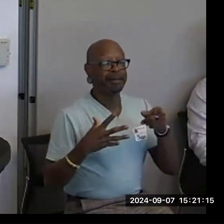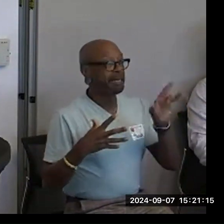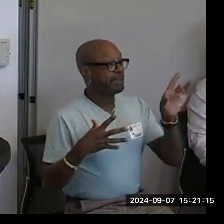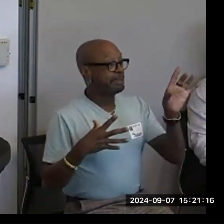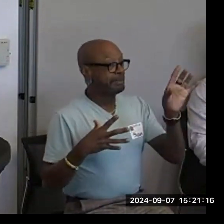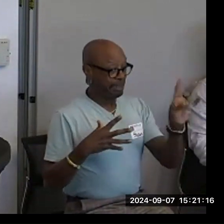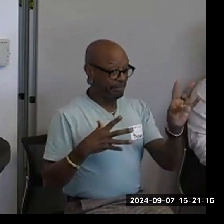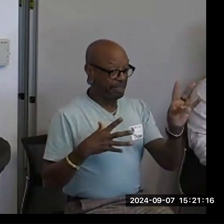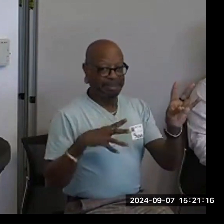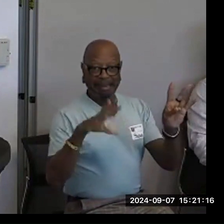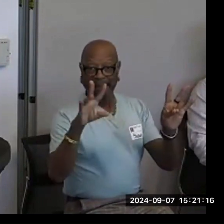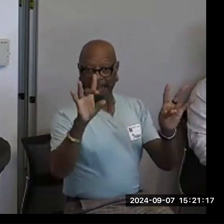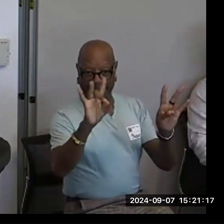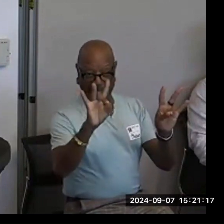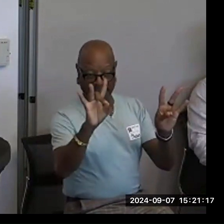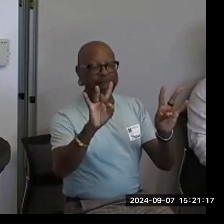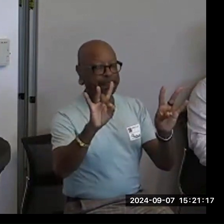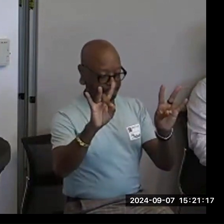And